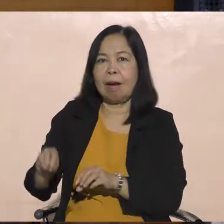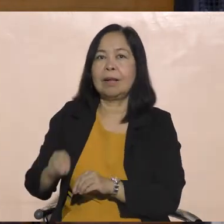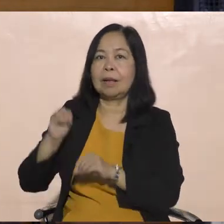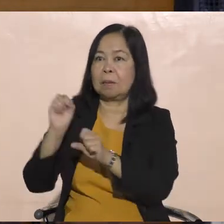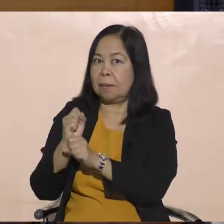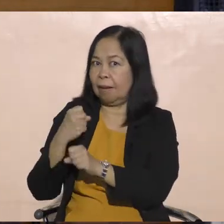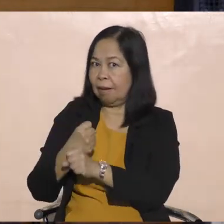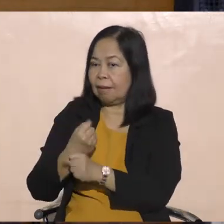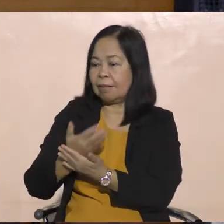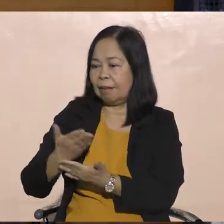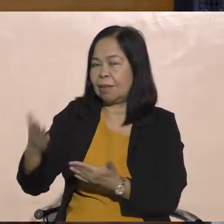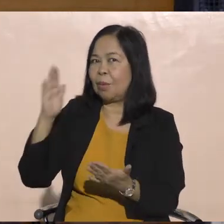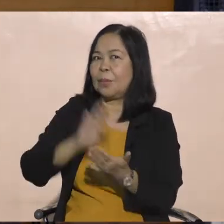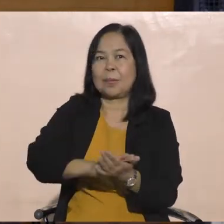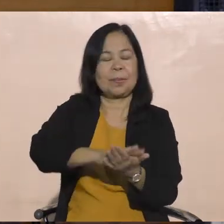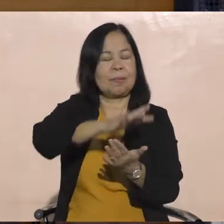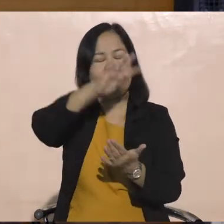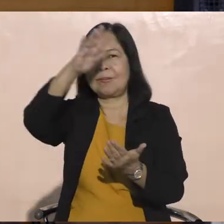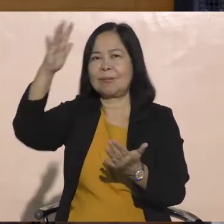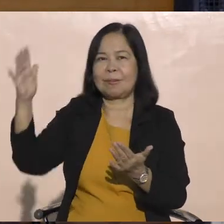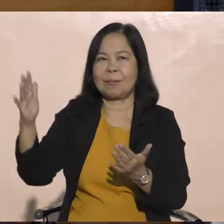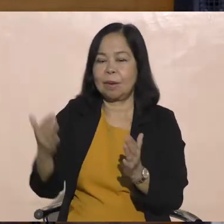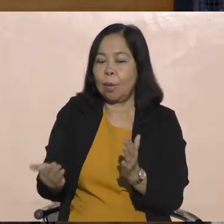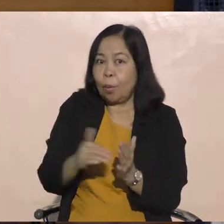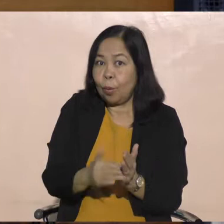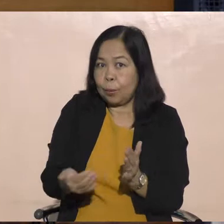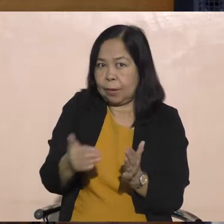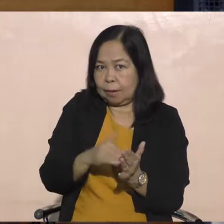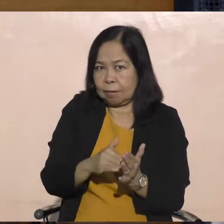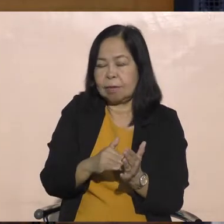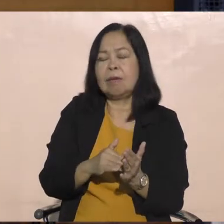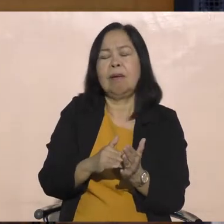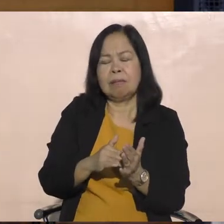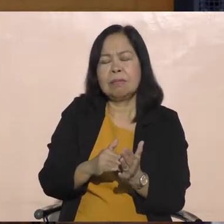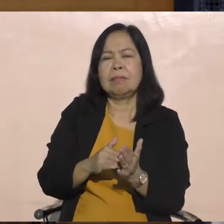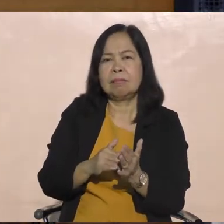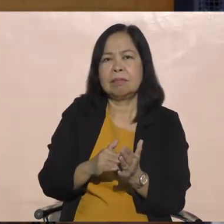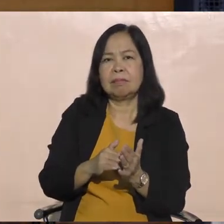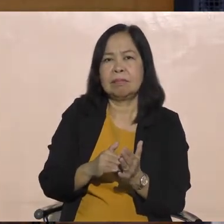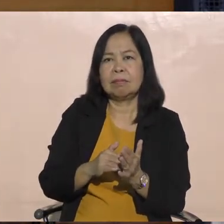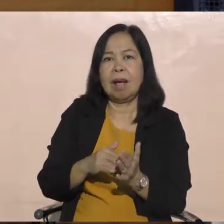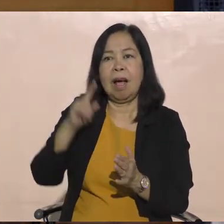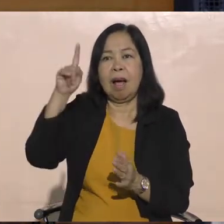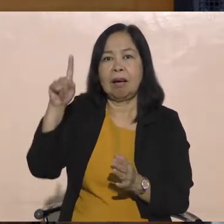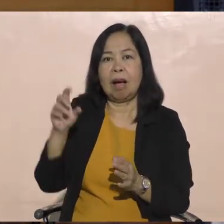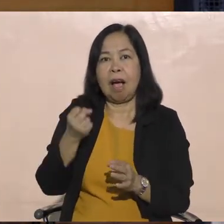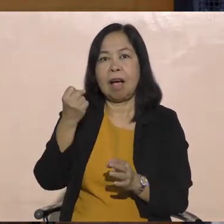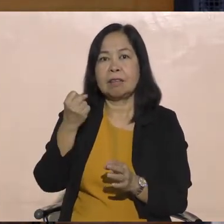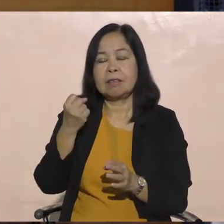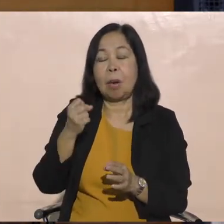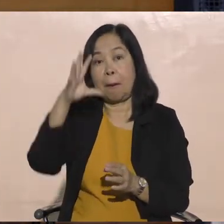dear brothers and sisters, man's perception or judgment on things is based on what he